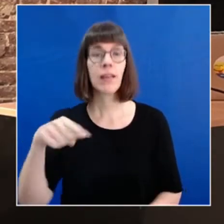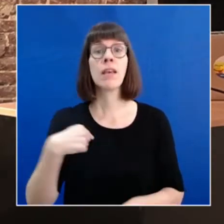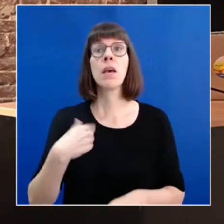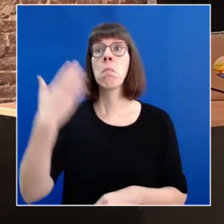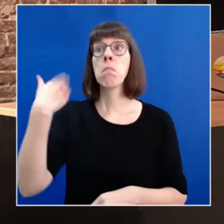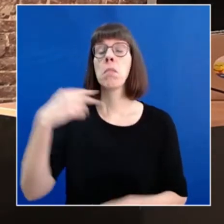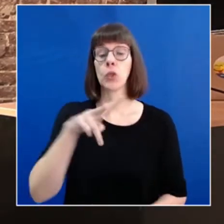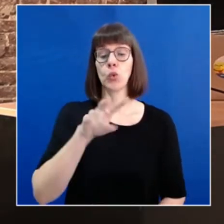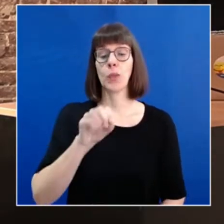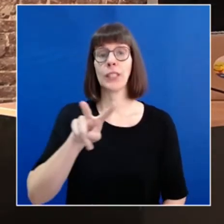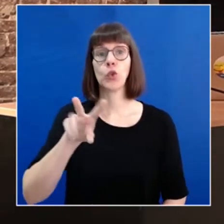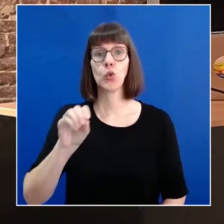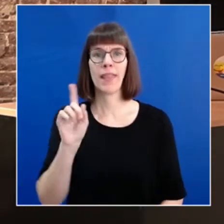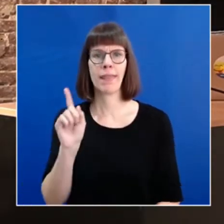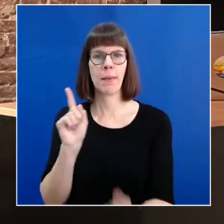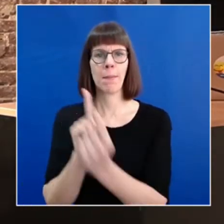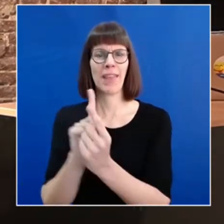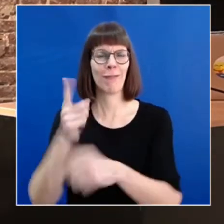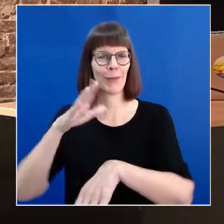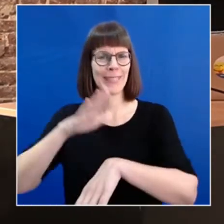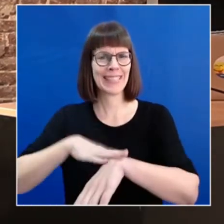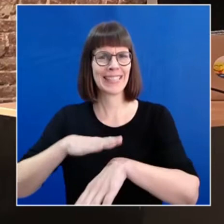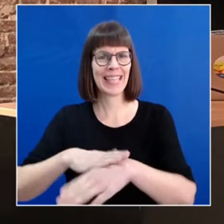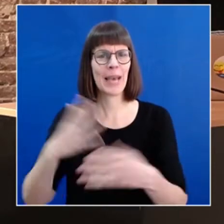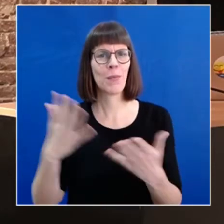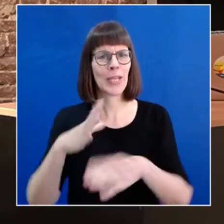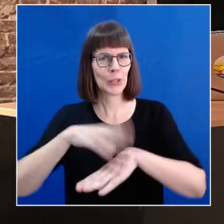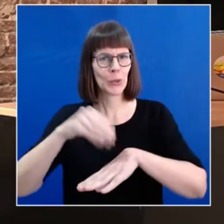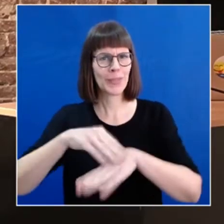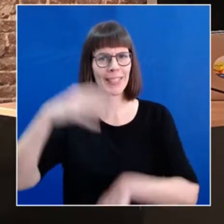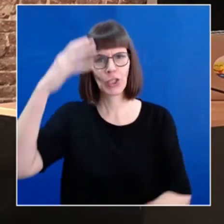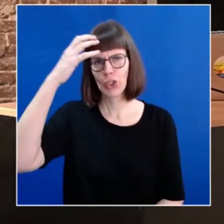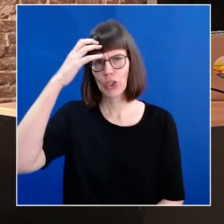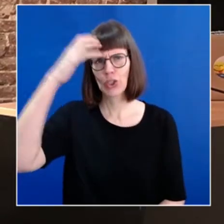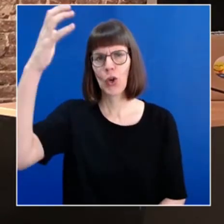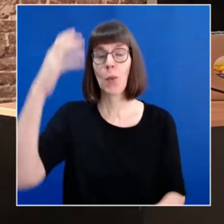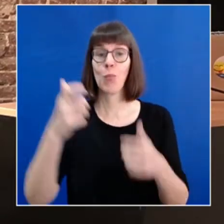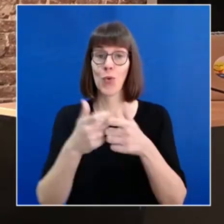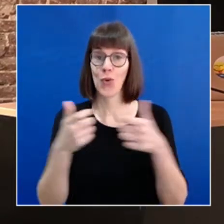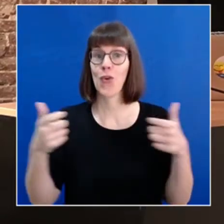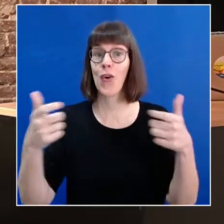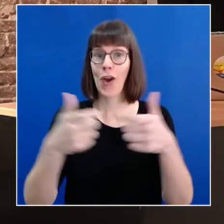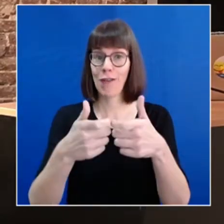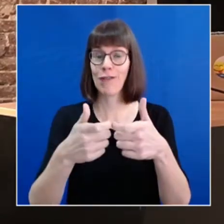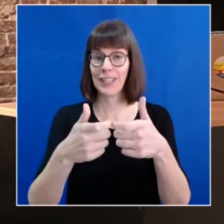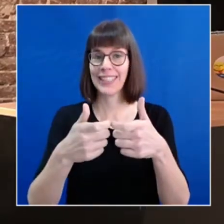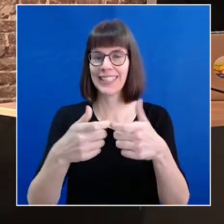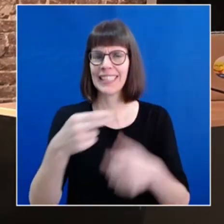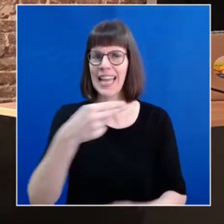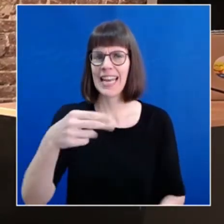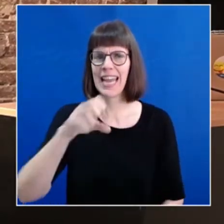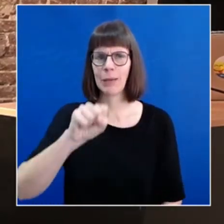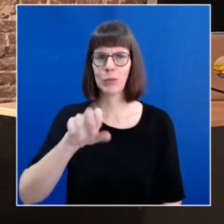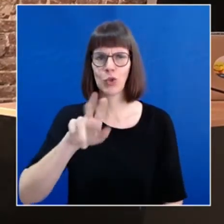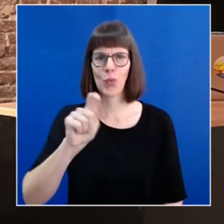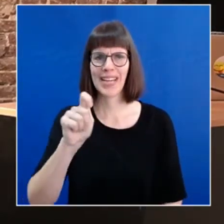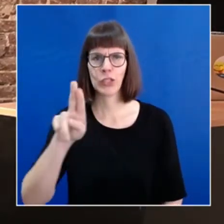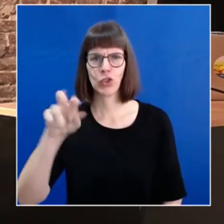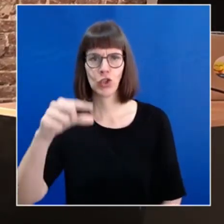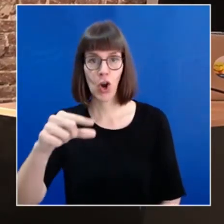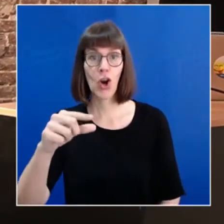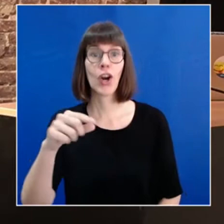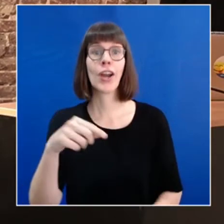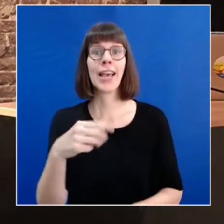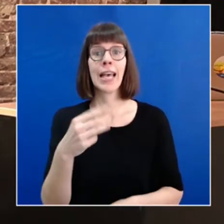2020 in Stockholm at a conference there called Sveitug, just 3 weeks before lockdown started, and we had to go from these wonderful